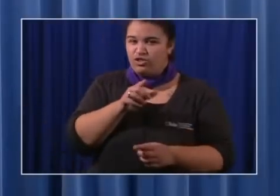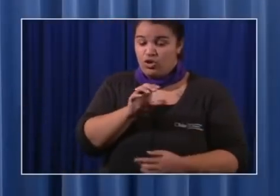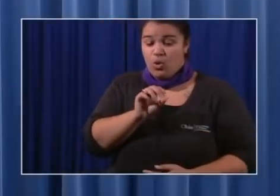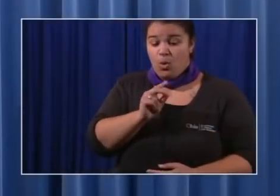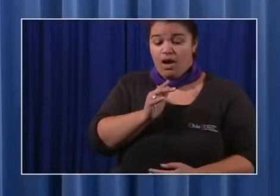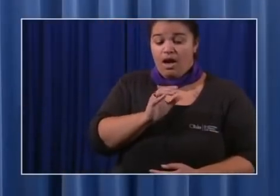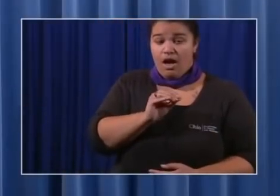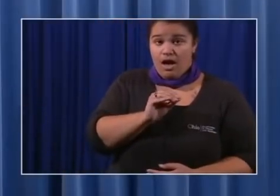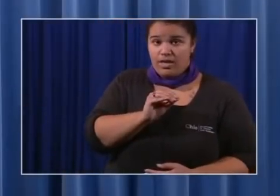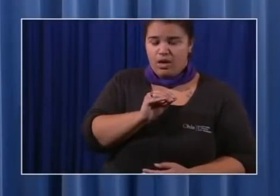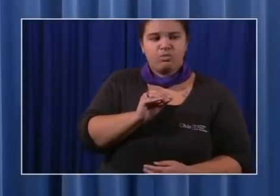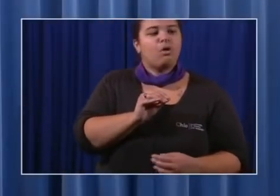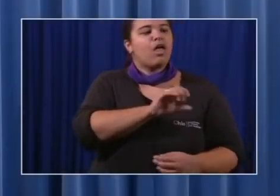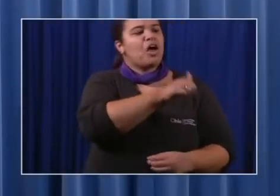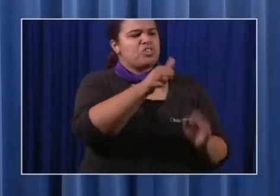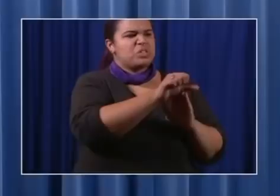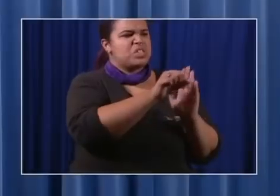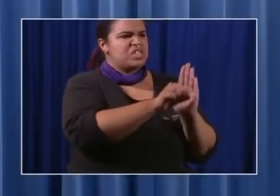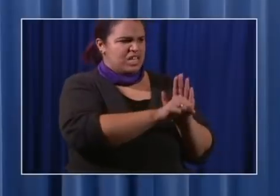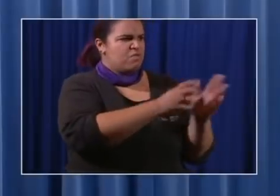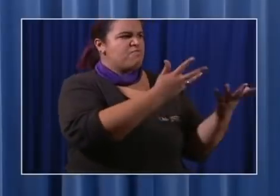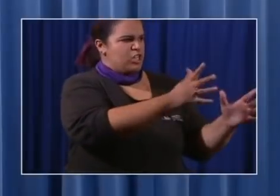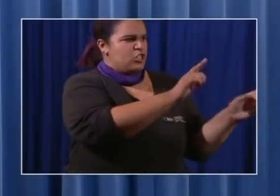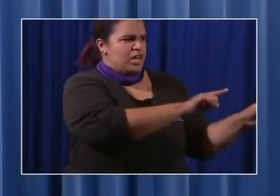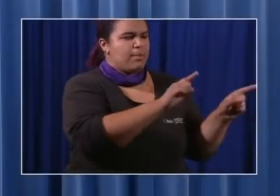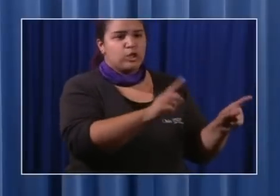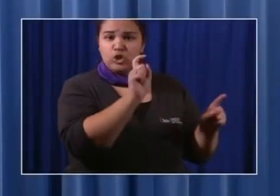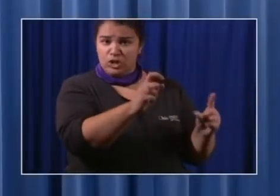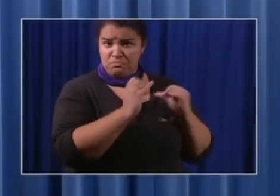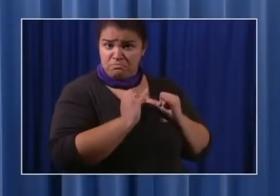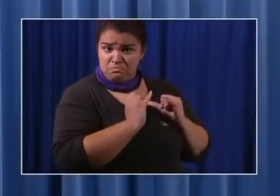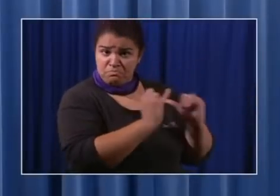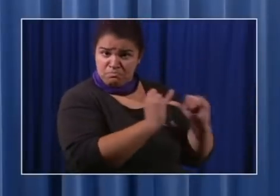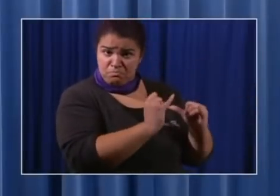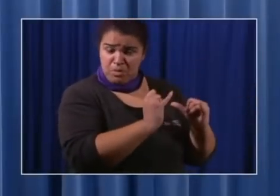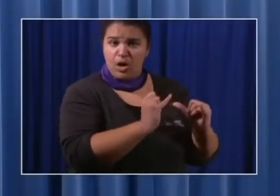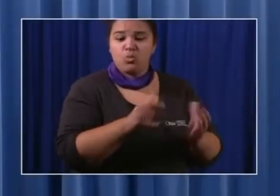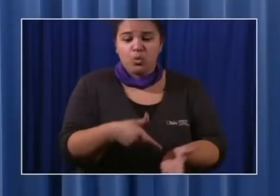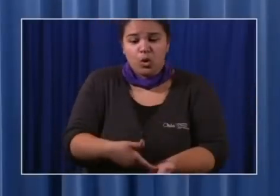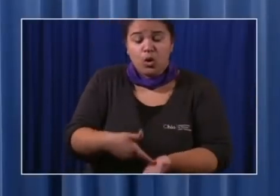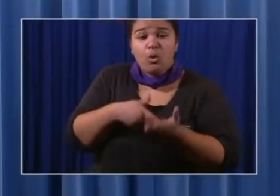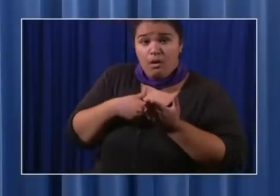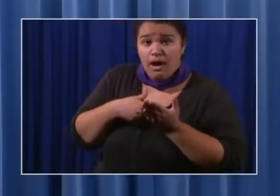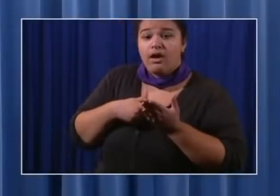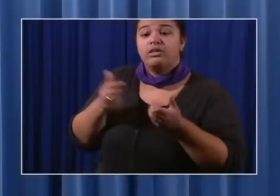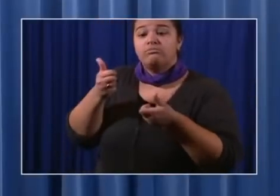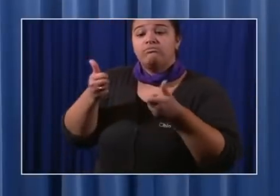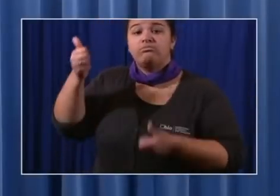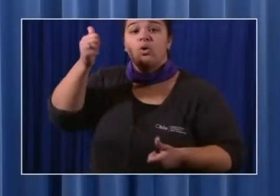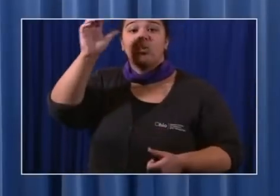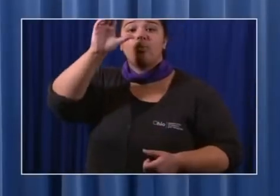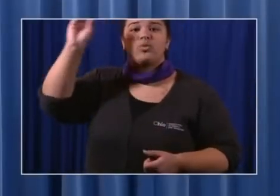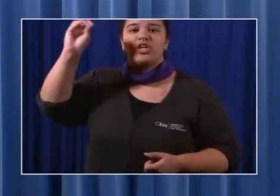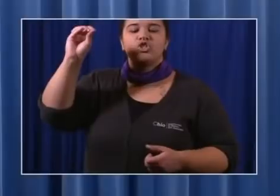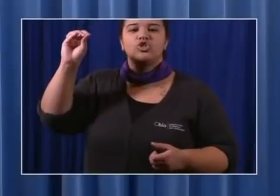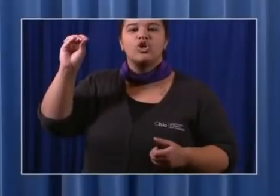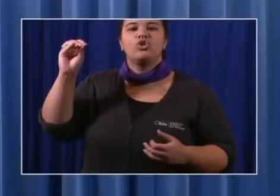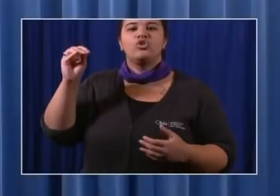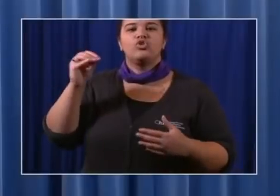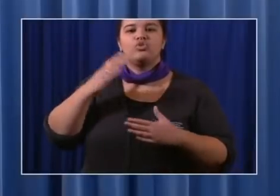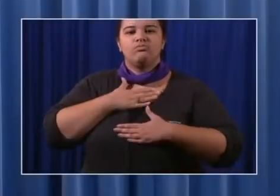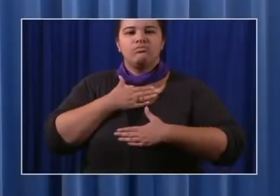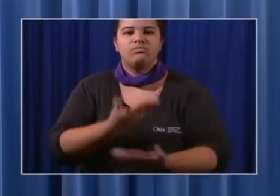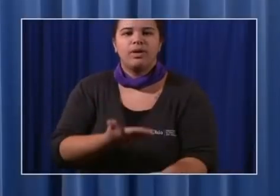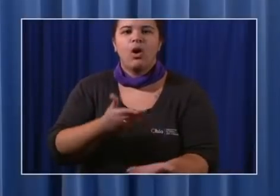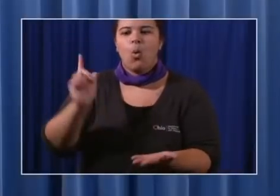other states in passing laws that require disclosures of corporations that are spending money in this way politically?